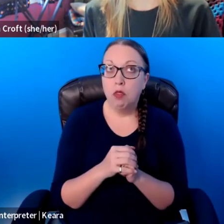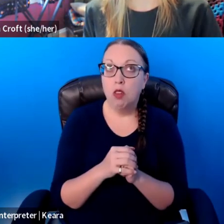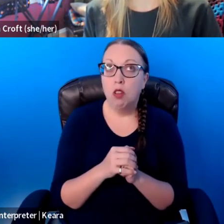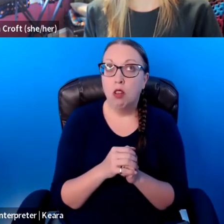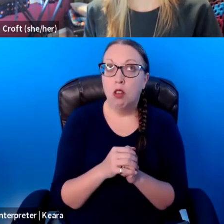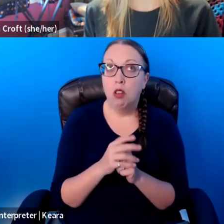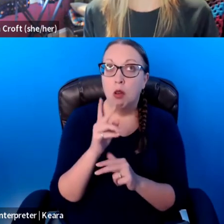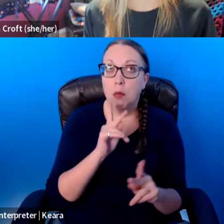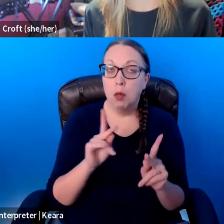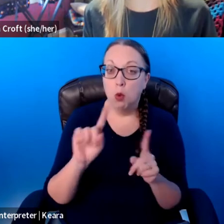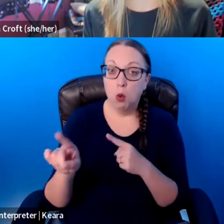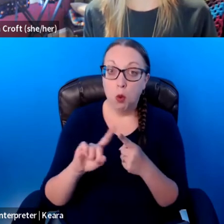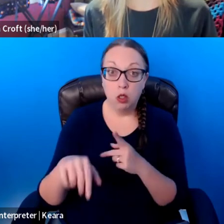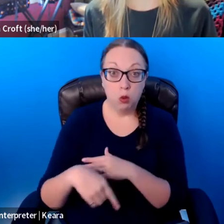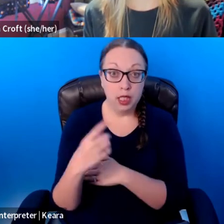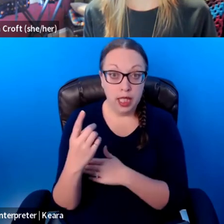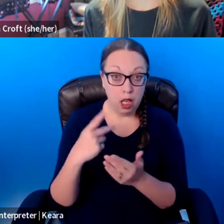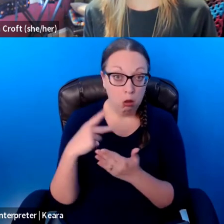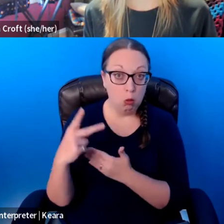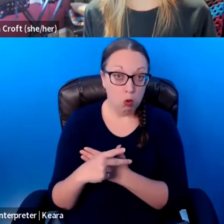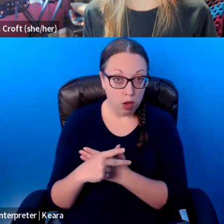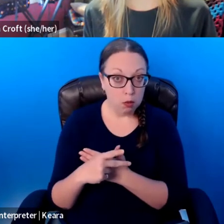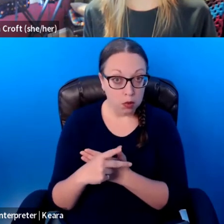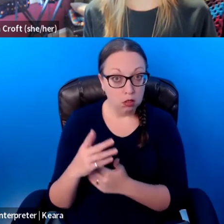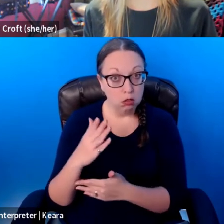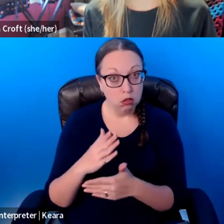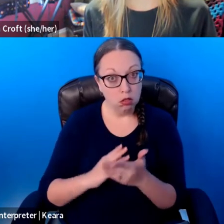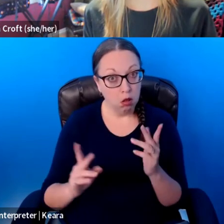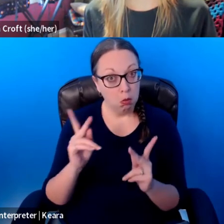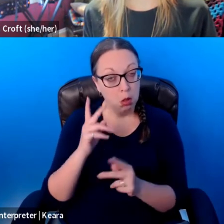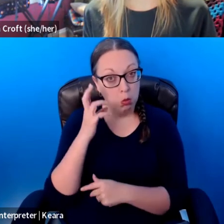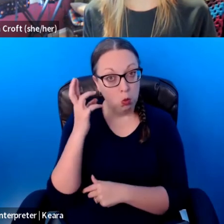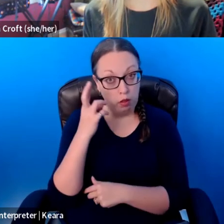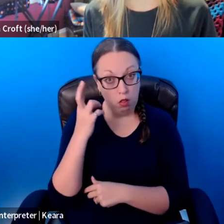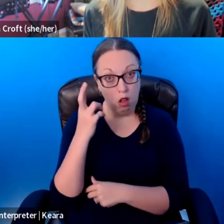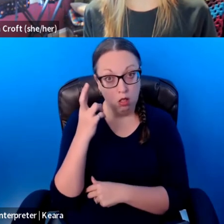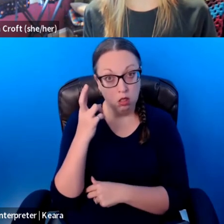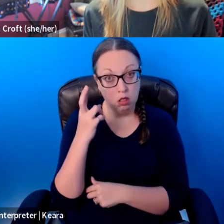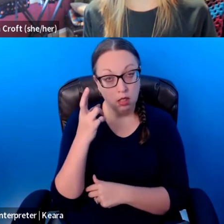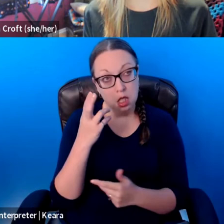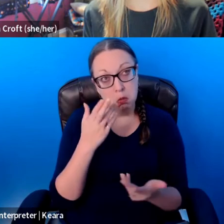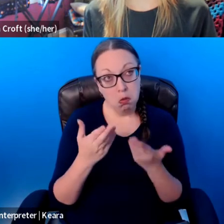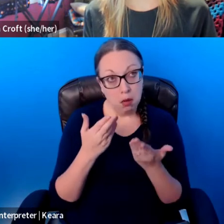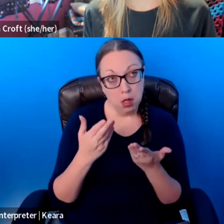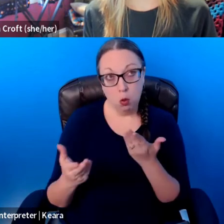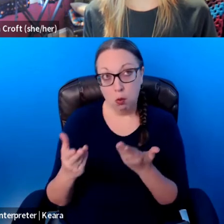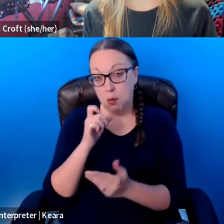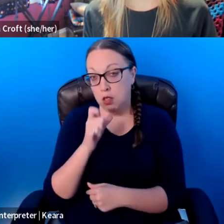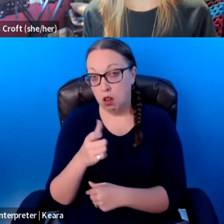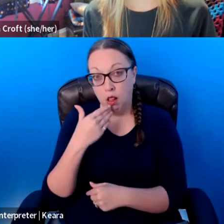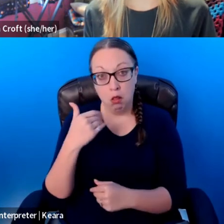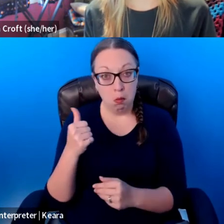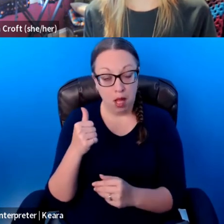to day programs, some people realized that that may or may not be the best setting for